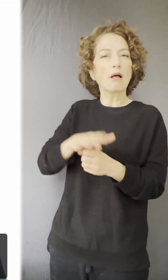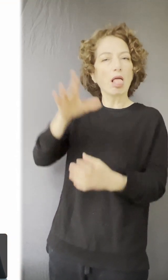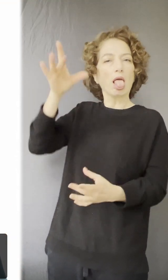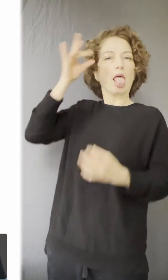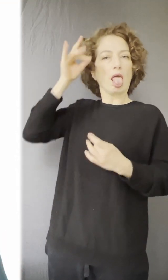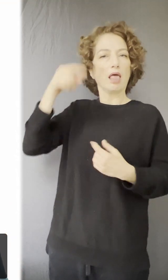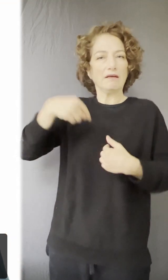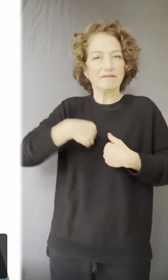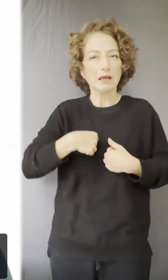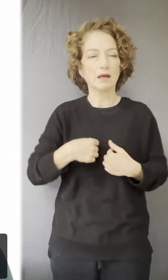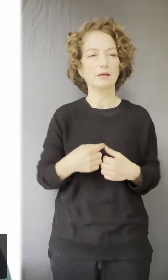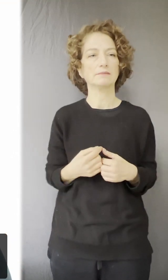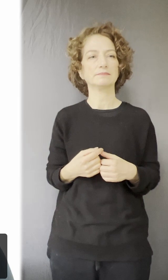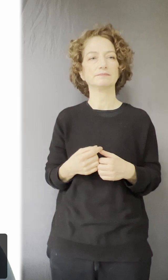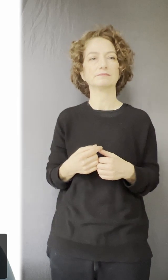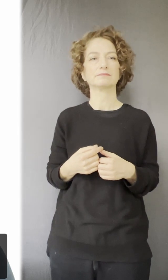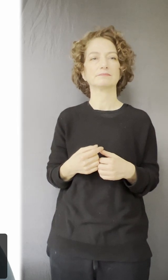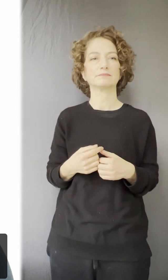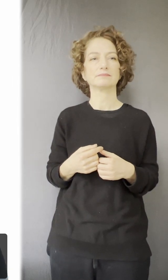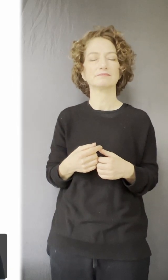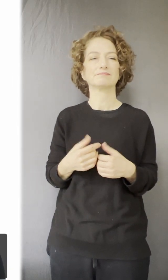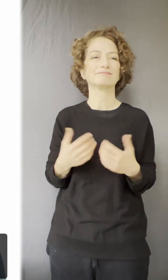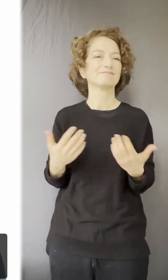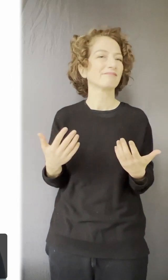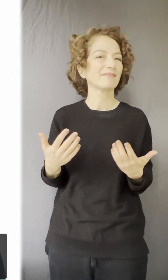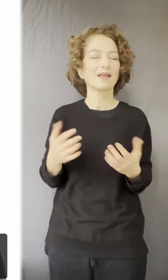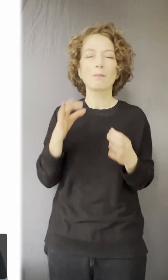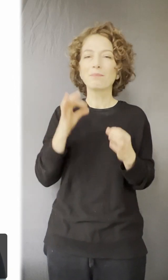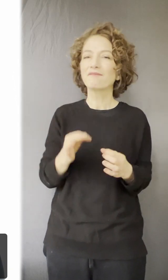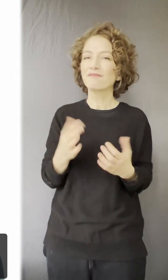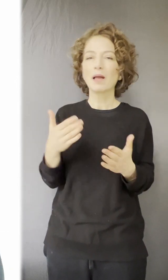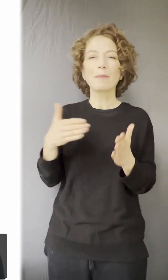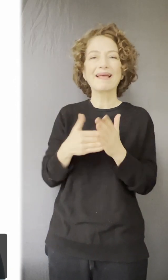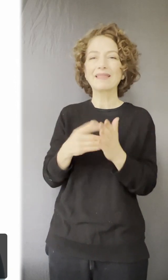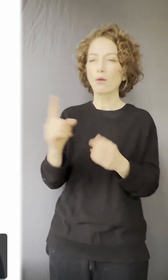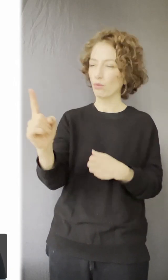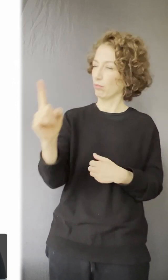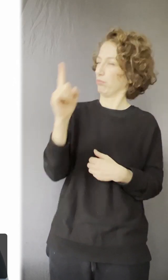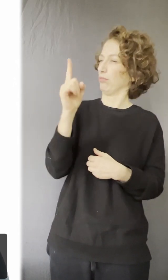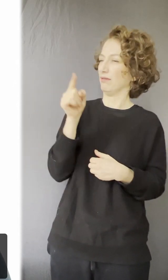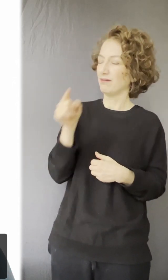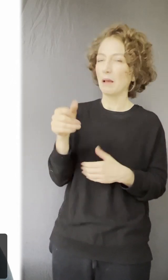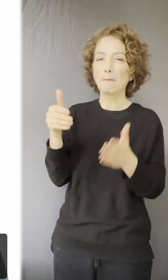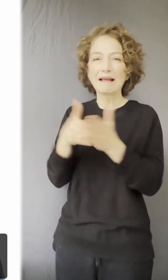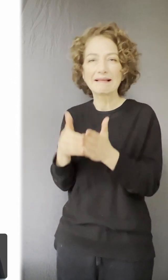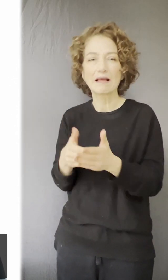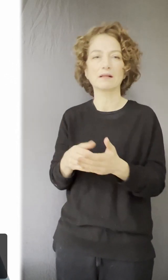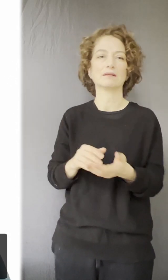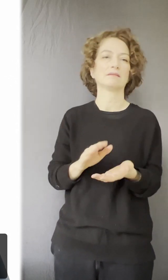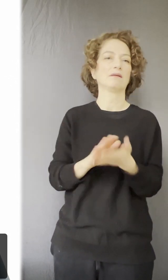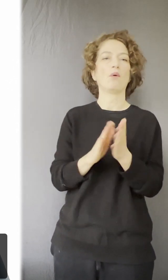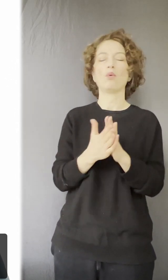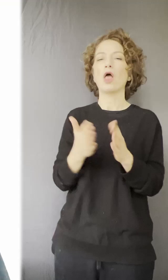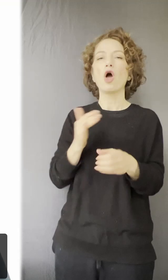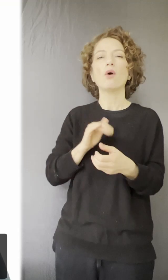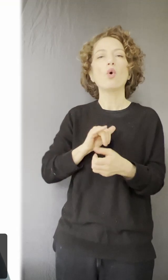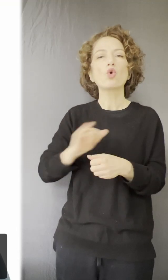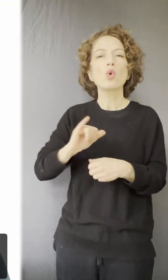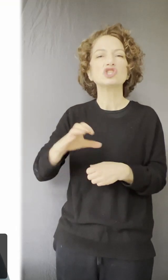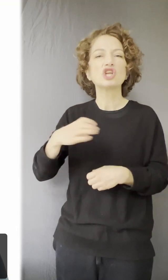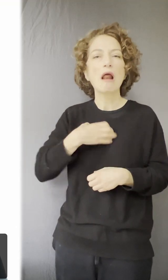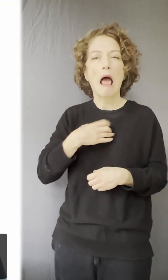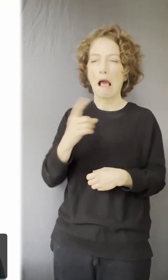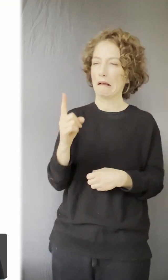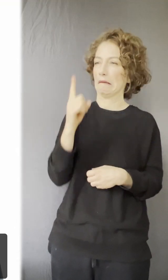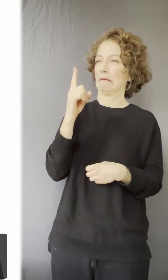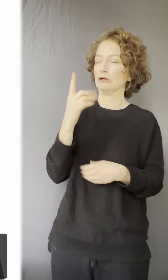worth. How we react with fear or disdain upon seeing people with disabilities or